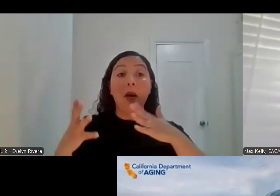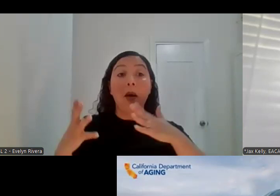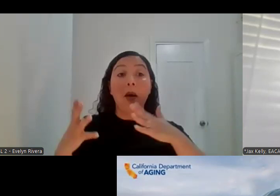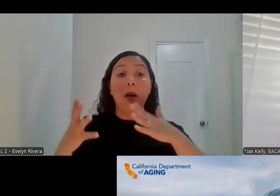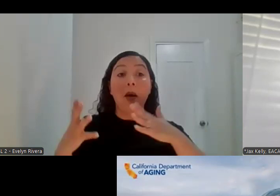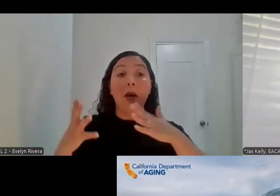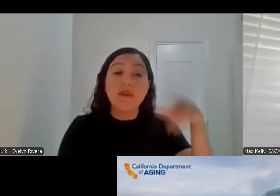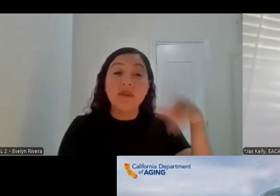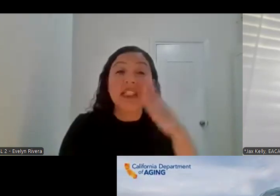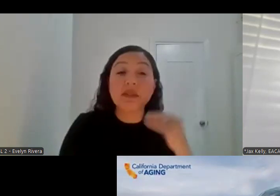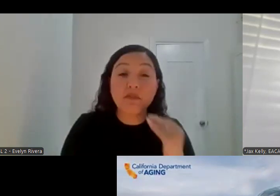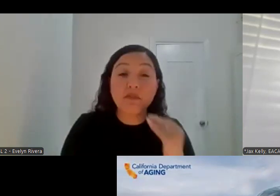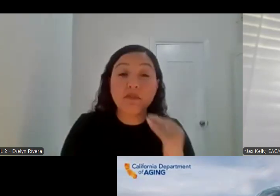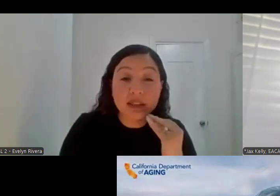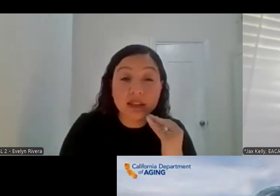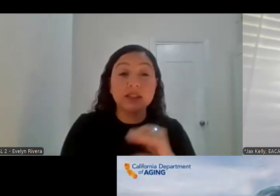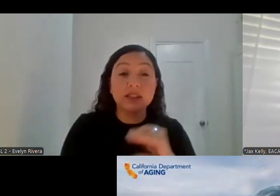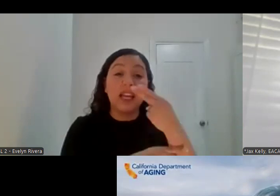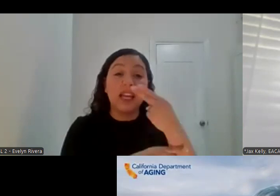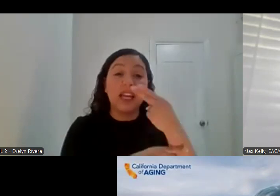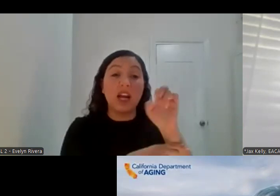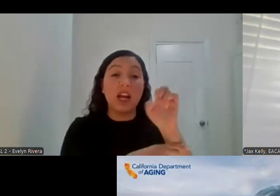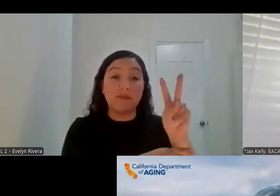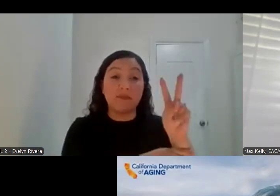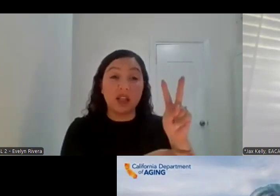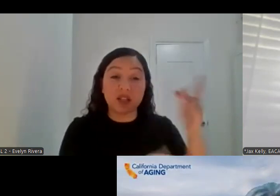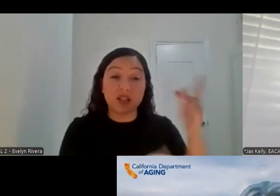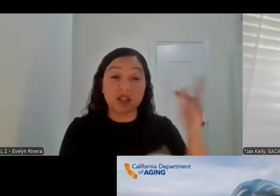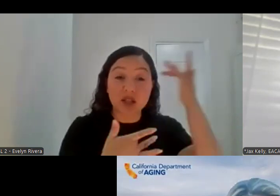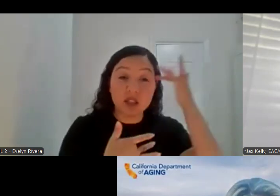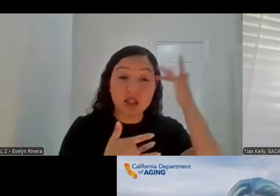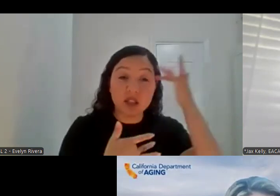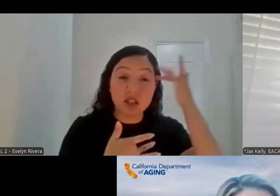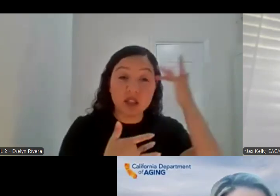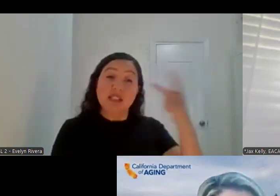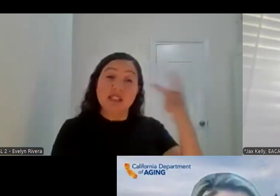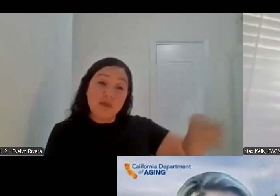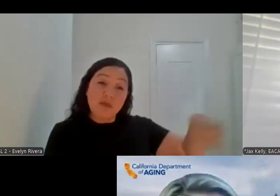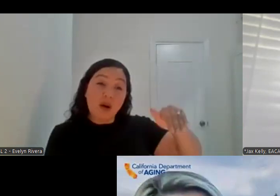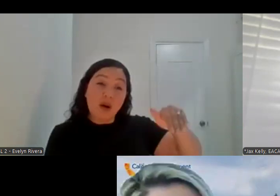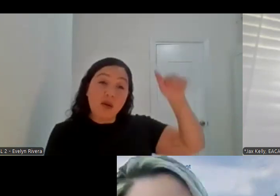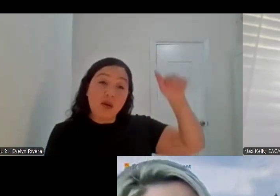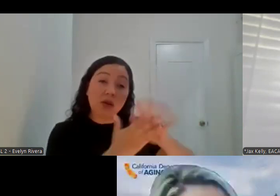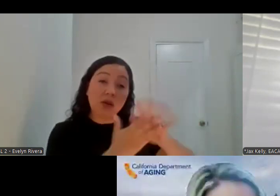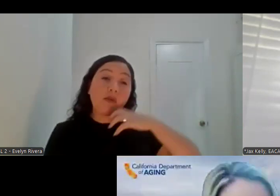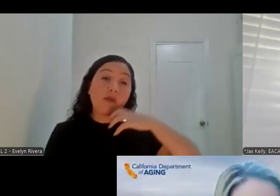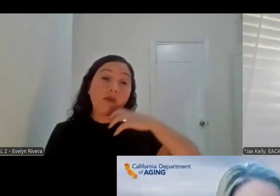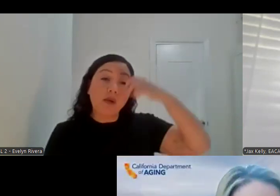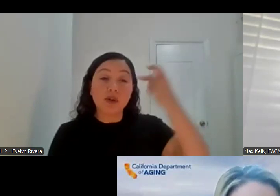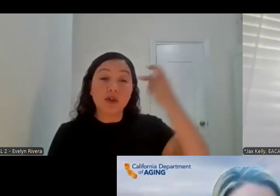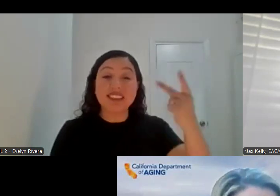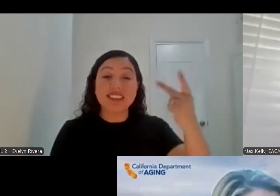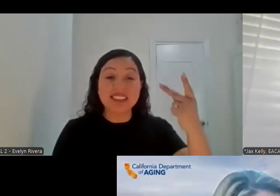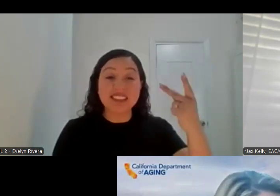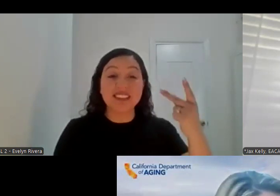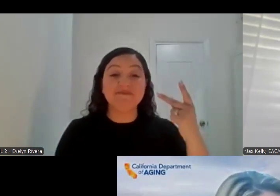very exciting to watch them age and grow into their older adulthood. And also, I know it presents a lot of really unique